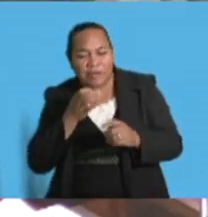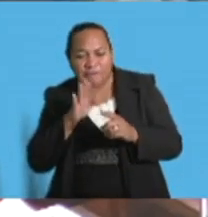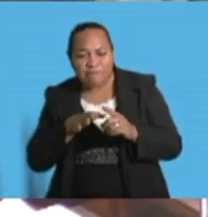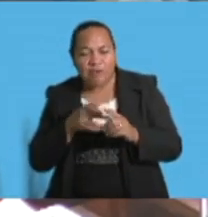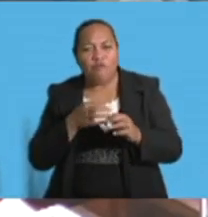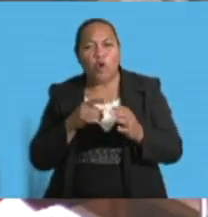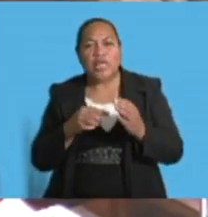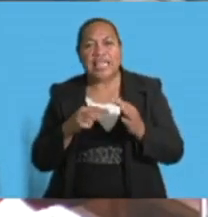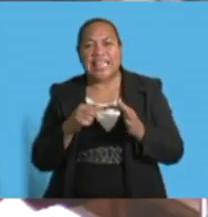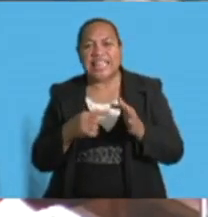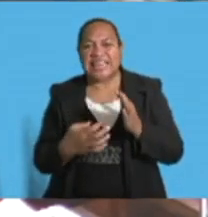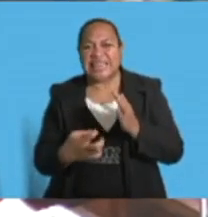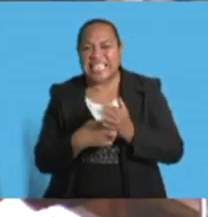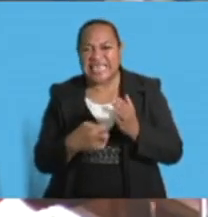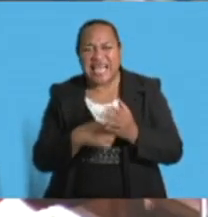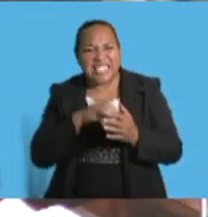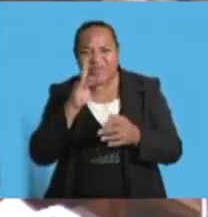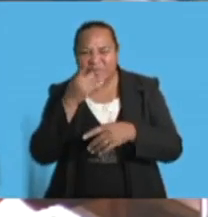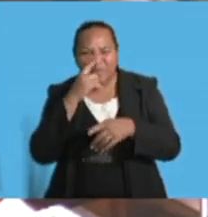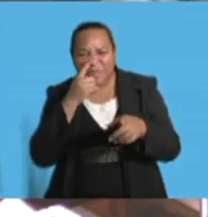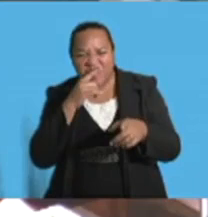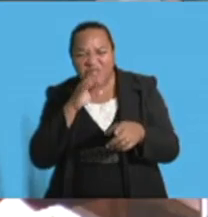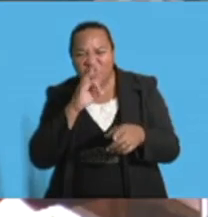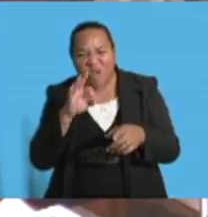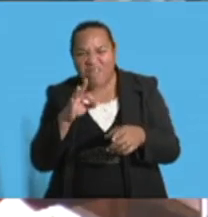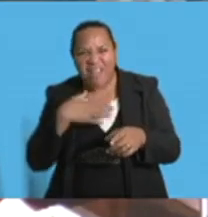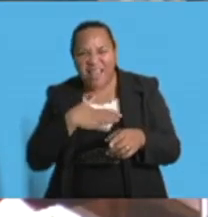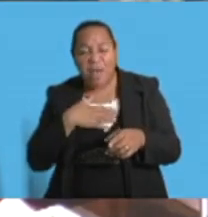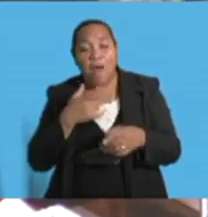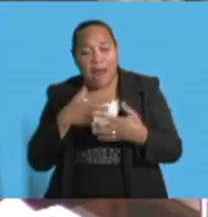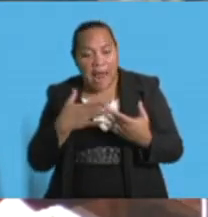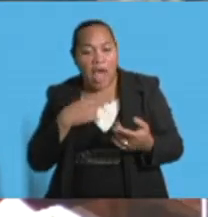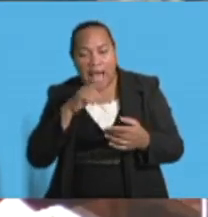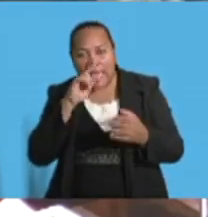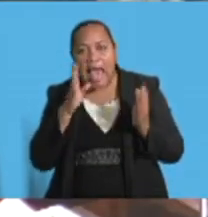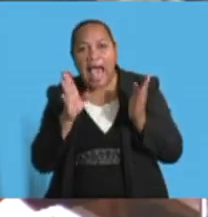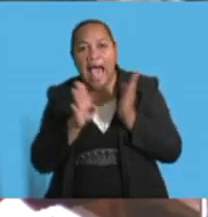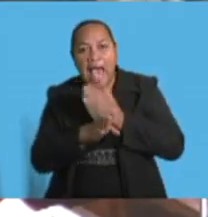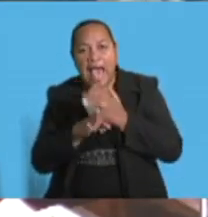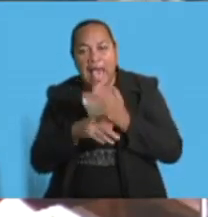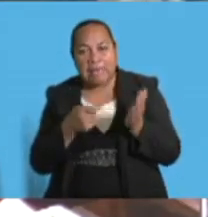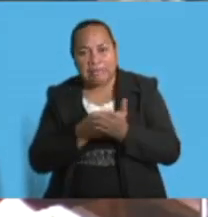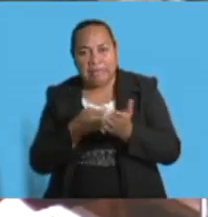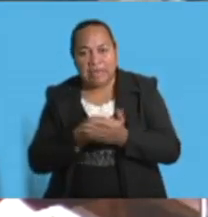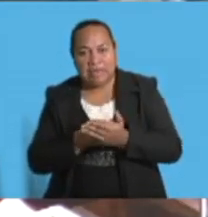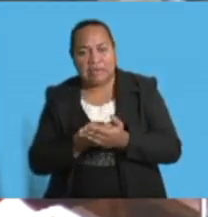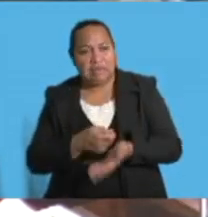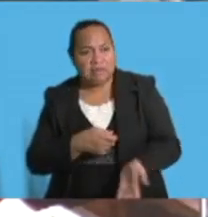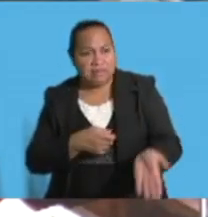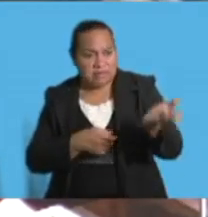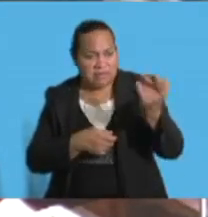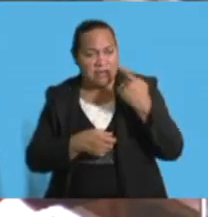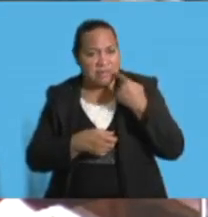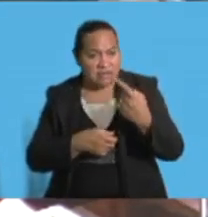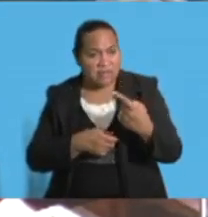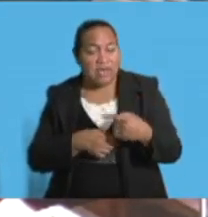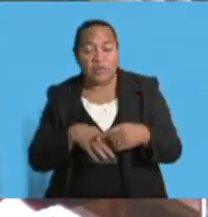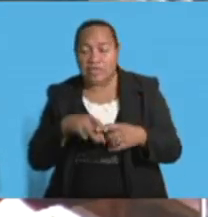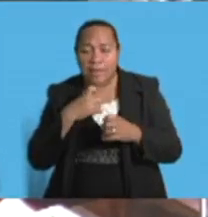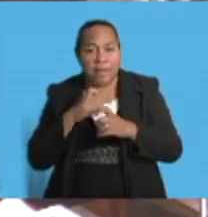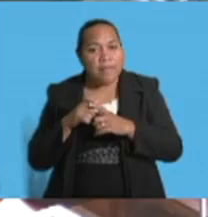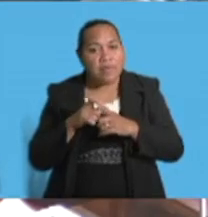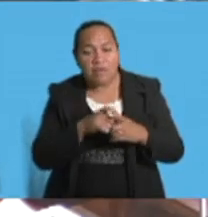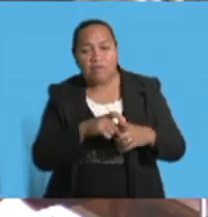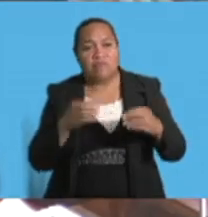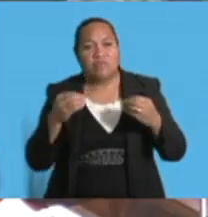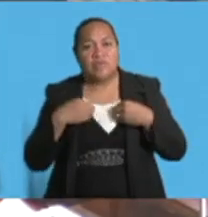e-ticketing. Some people don't like that because now they can't hide their money. And then Honorable Pramod Chand comes and tells this House that it has become difficult to do business